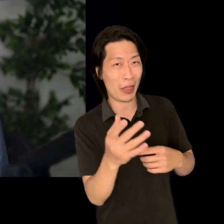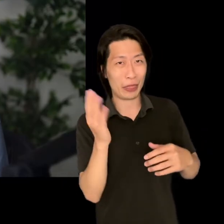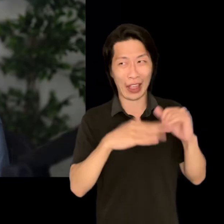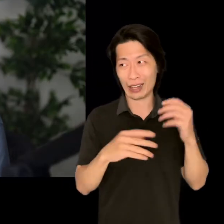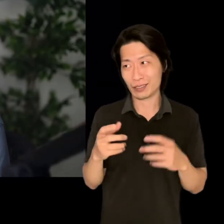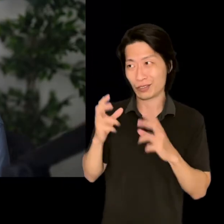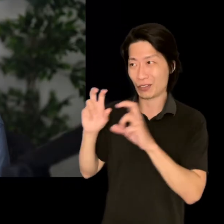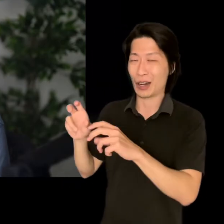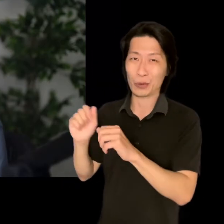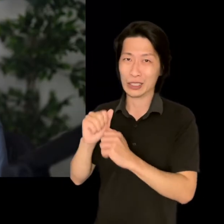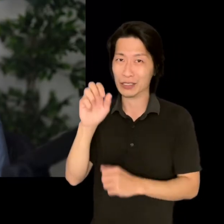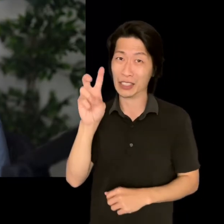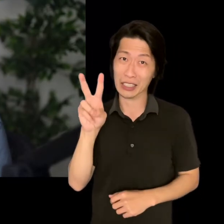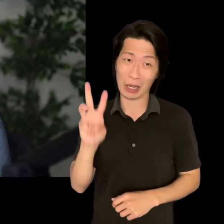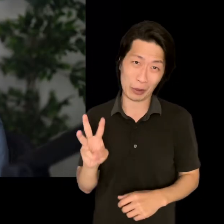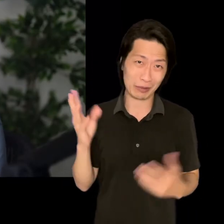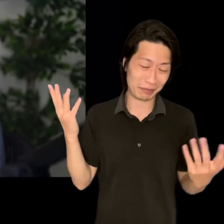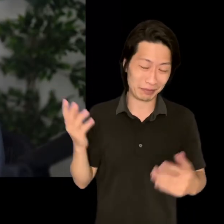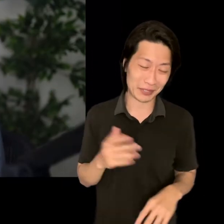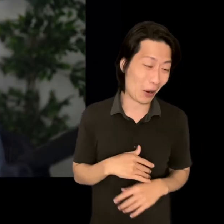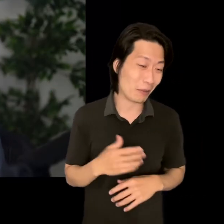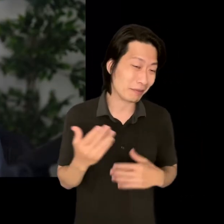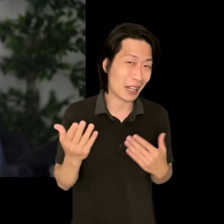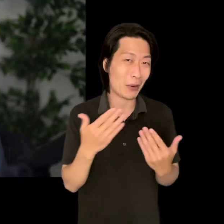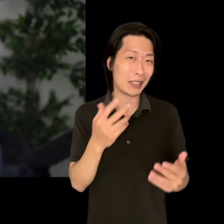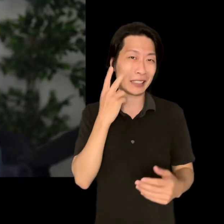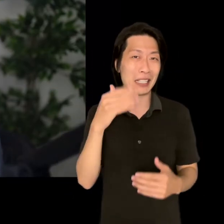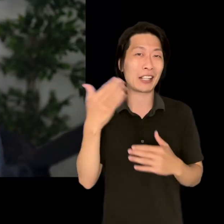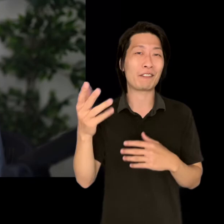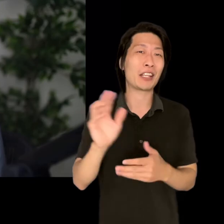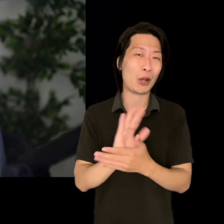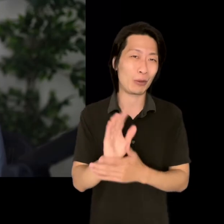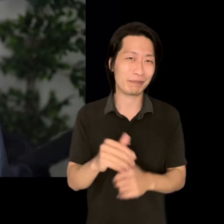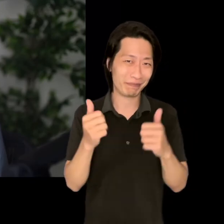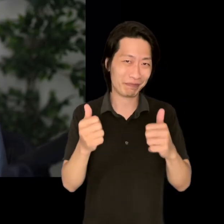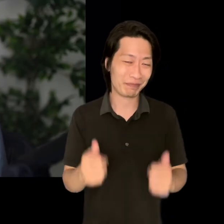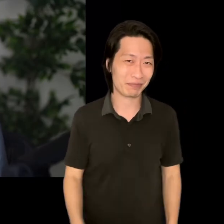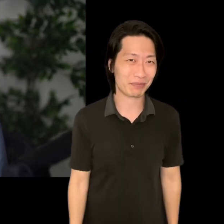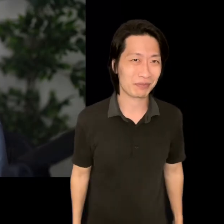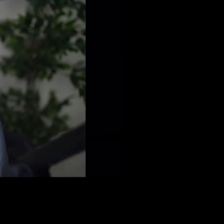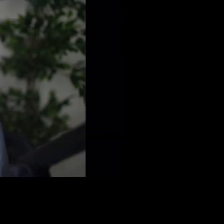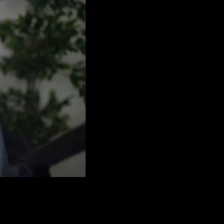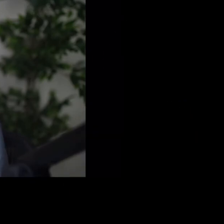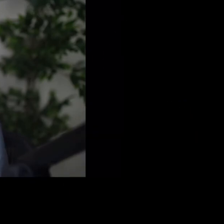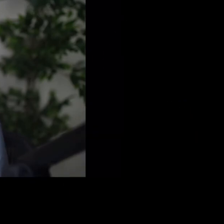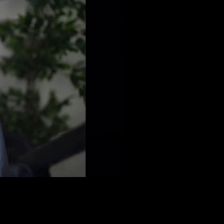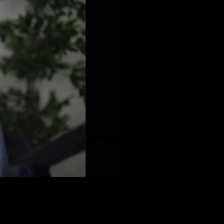a blackjack table, even though I'm not even good at gambling. Anyways, hope this video has been helpful, and we'll see you in the next one.